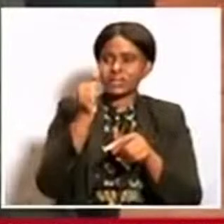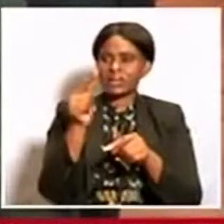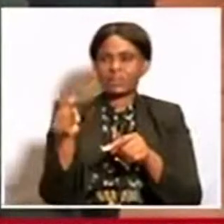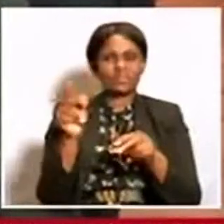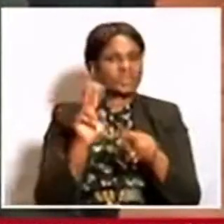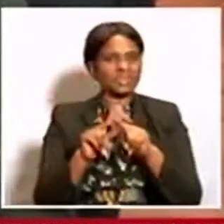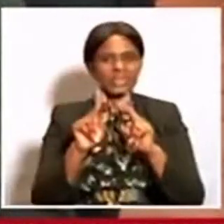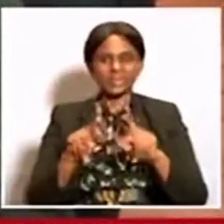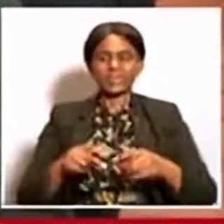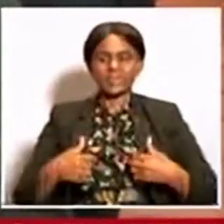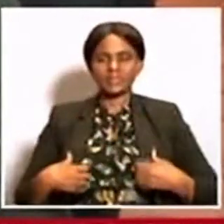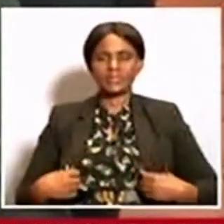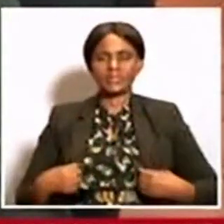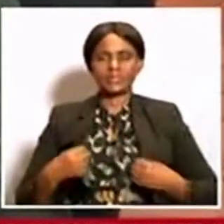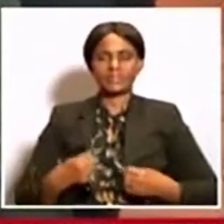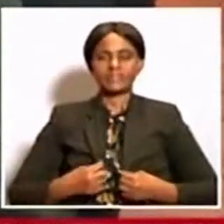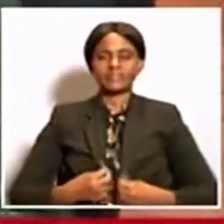Chair,